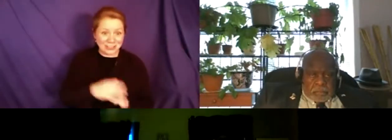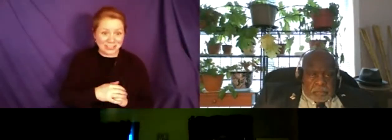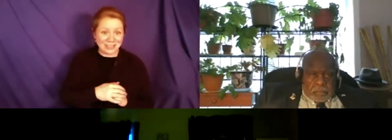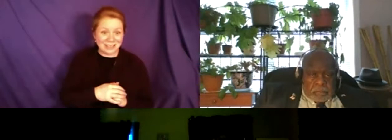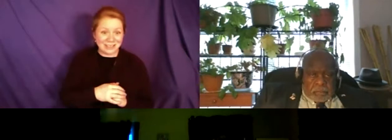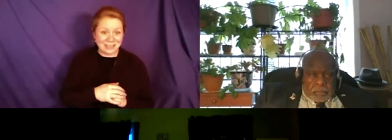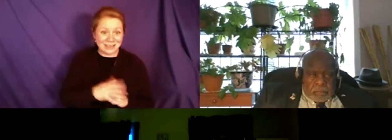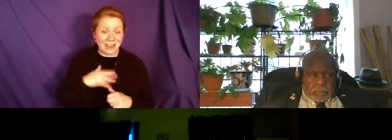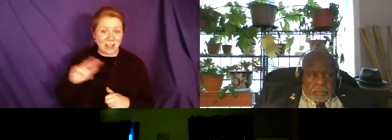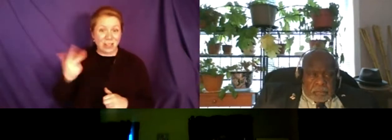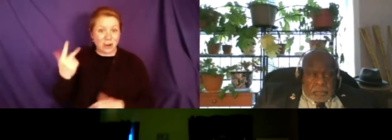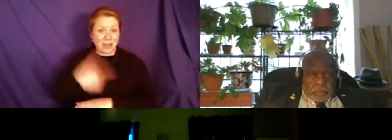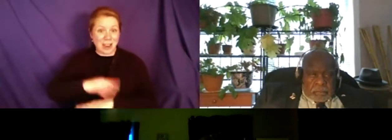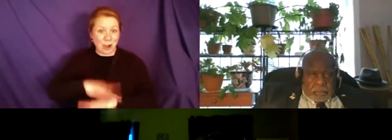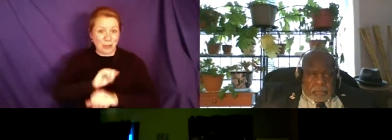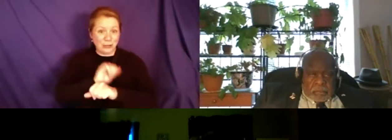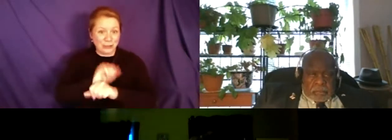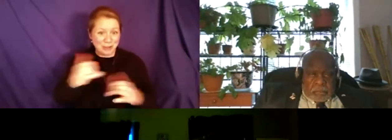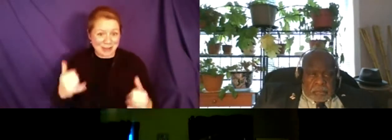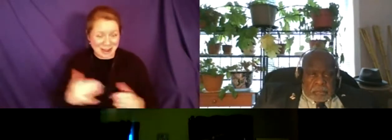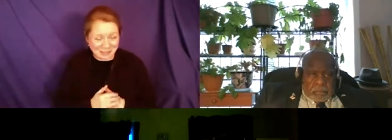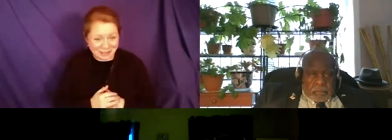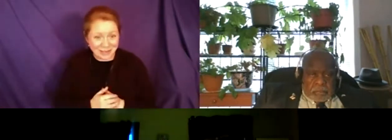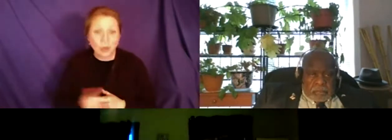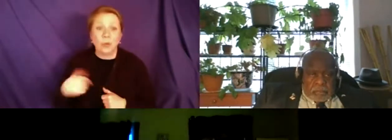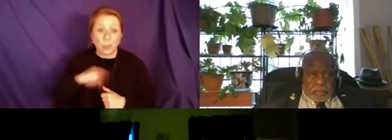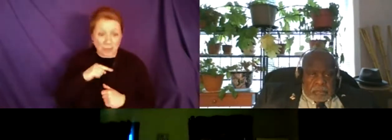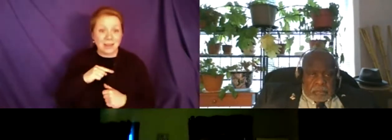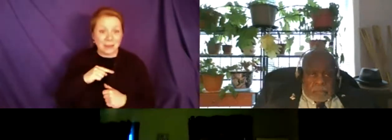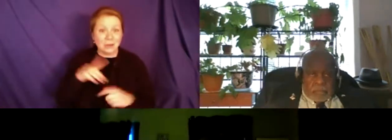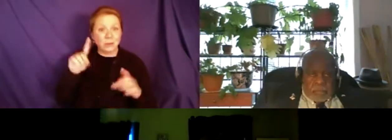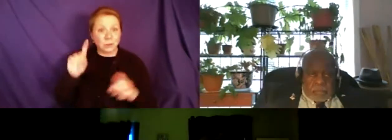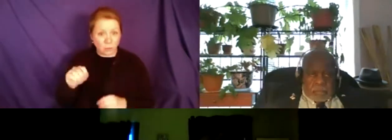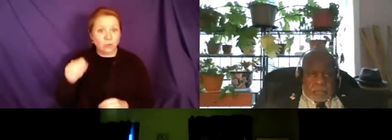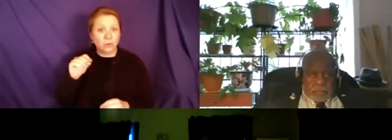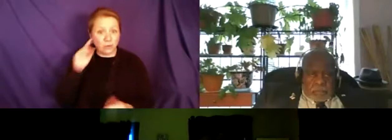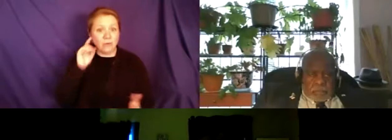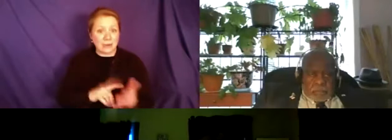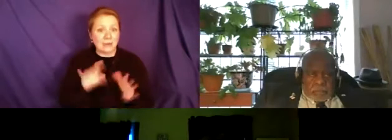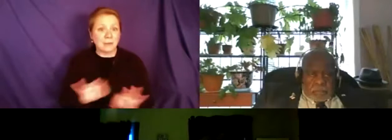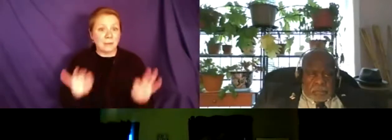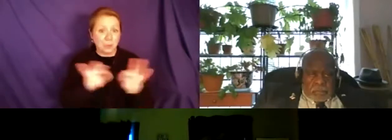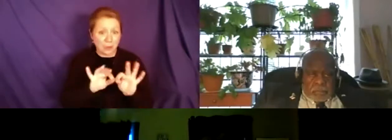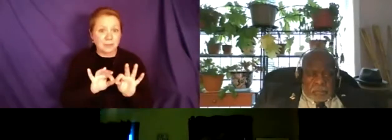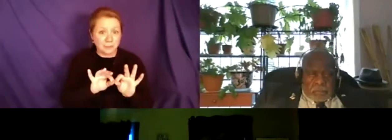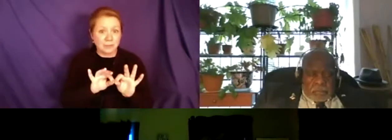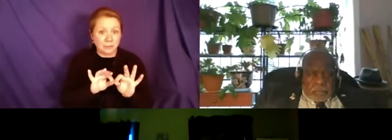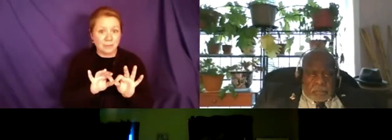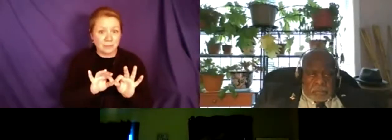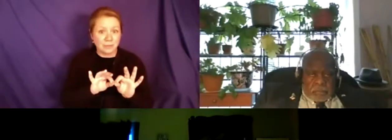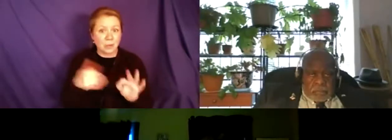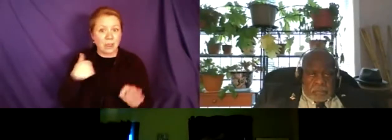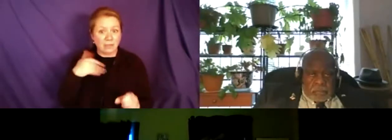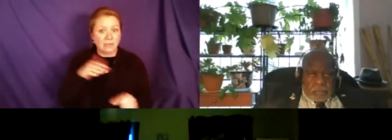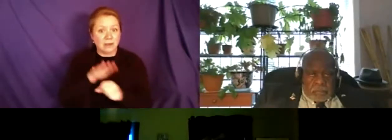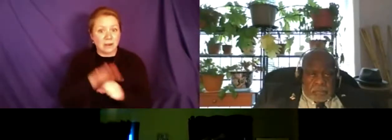day on the job, we absolutely do recognize the importance of having adequate